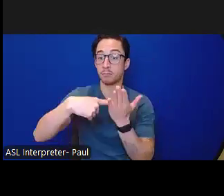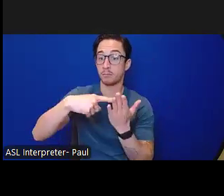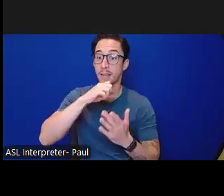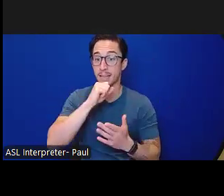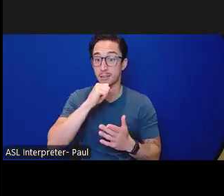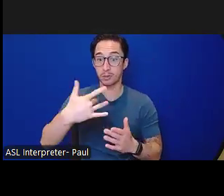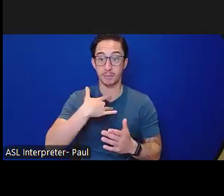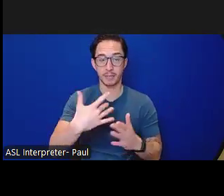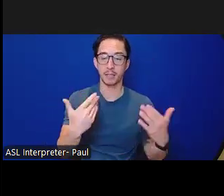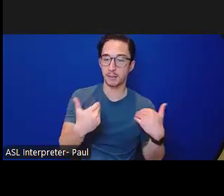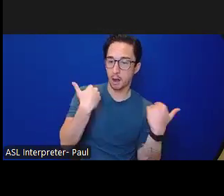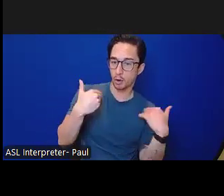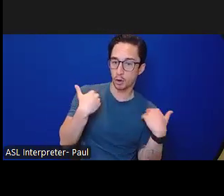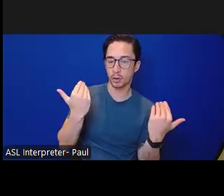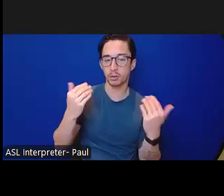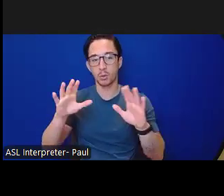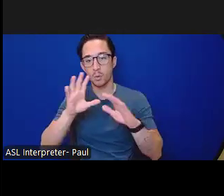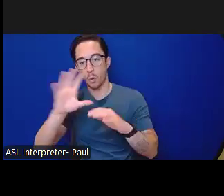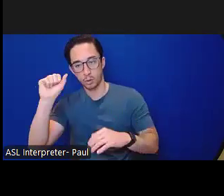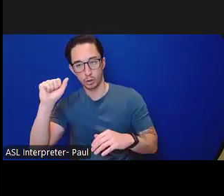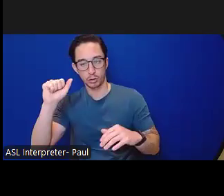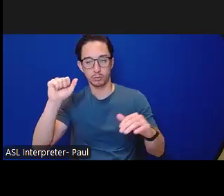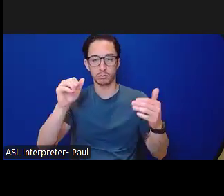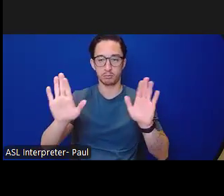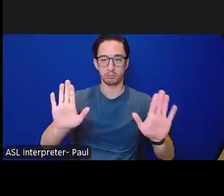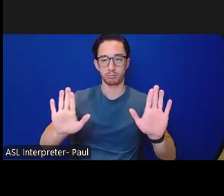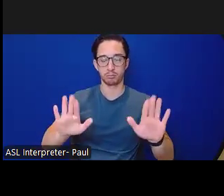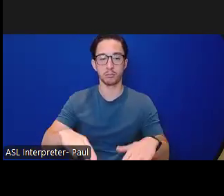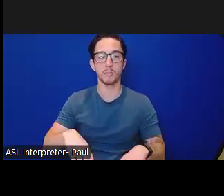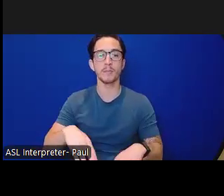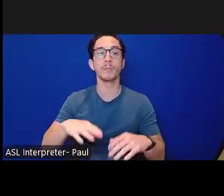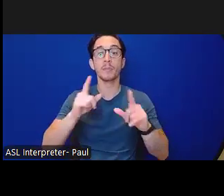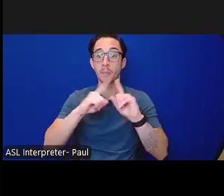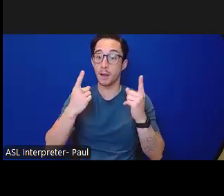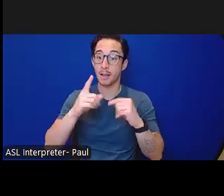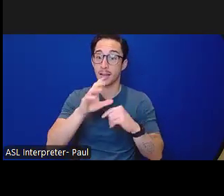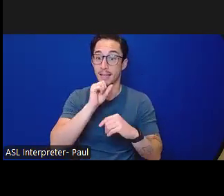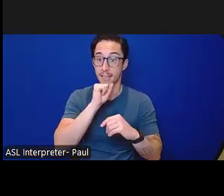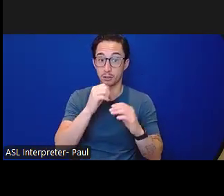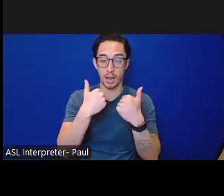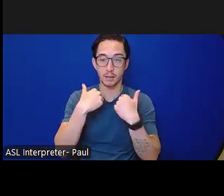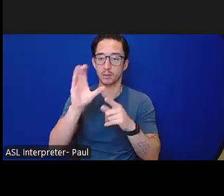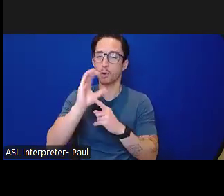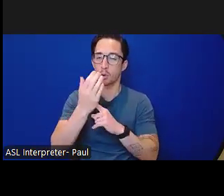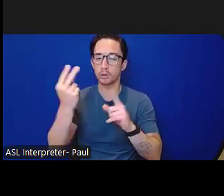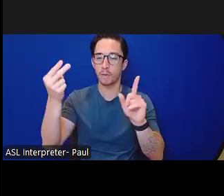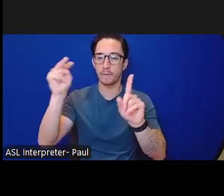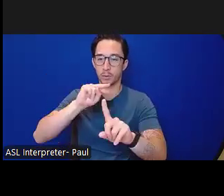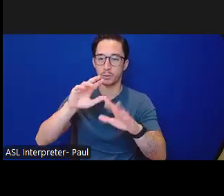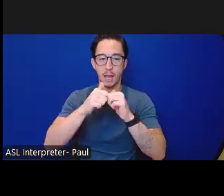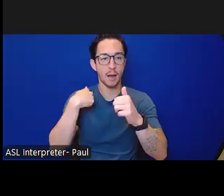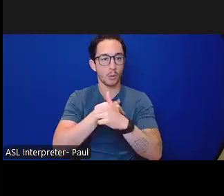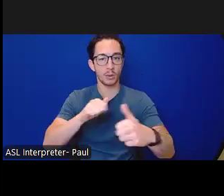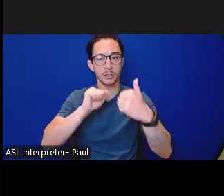about younger versus older, right? But also with age comes cultural views and how we treat people